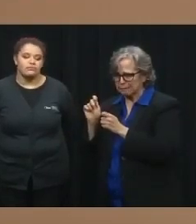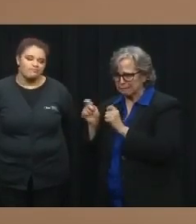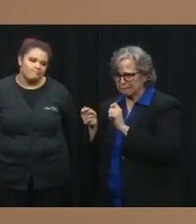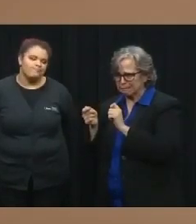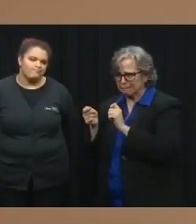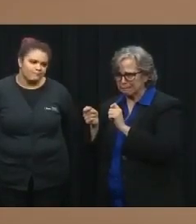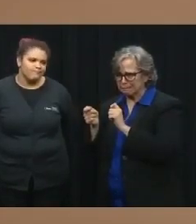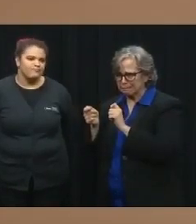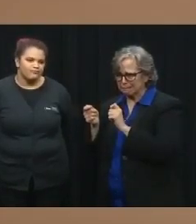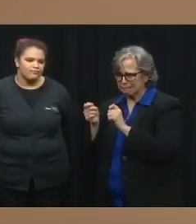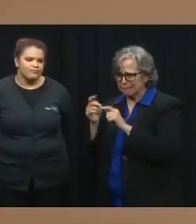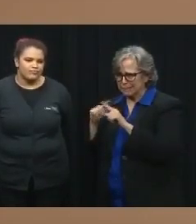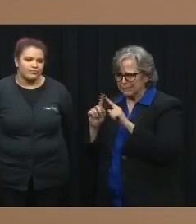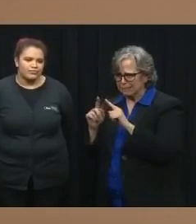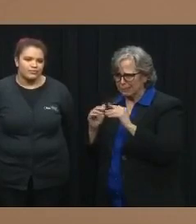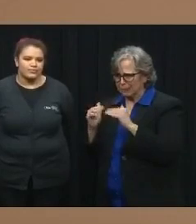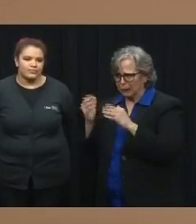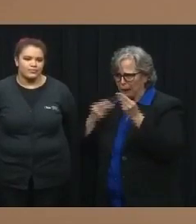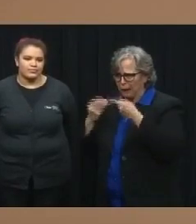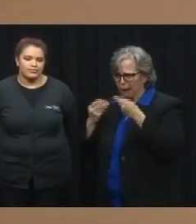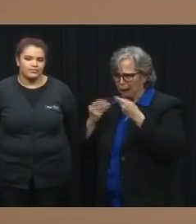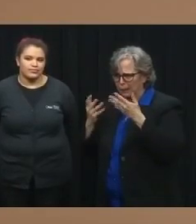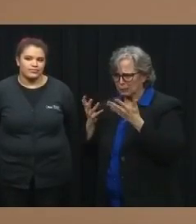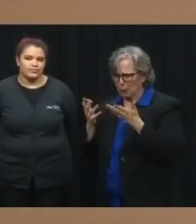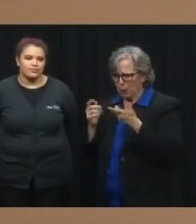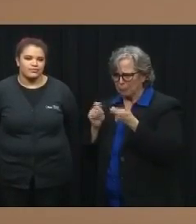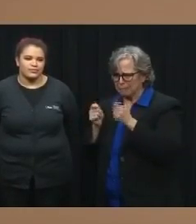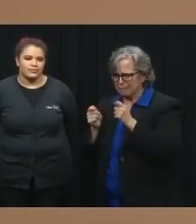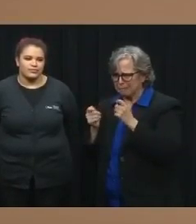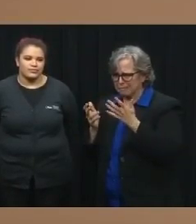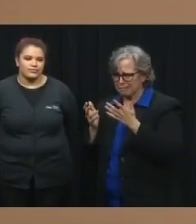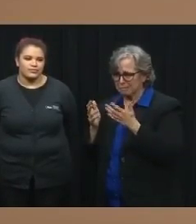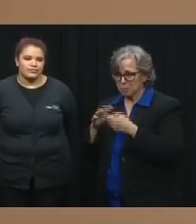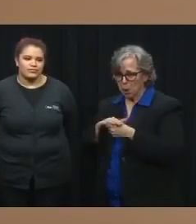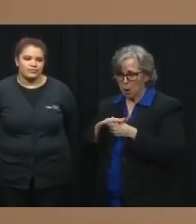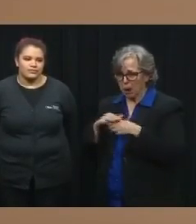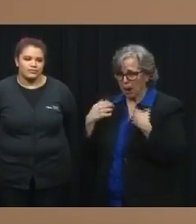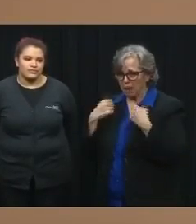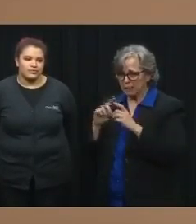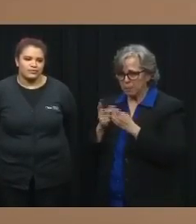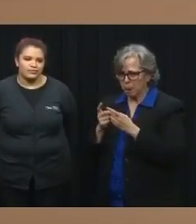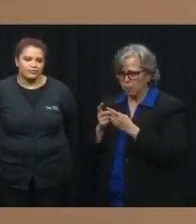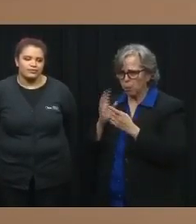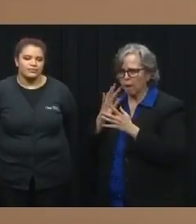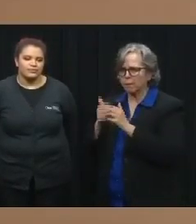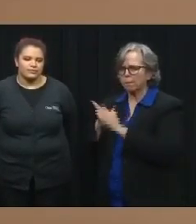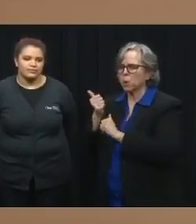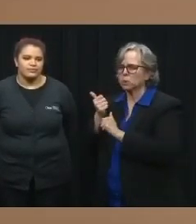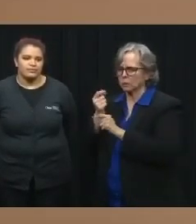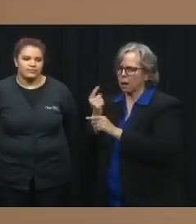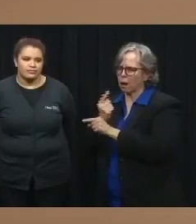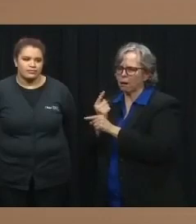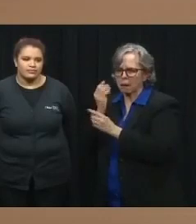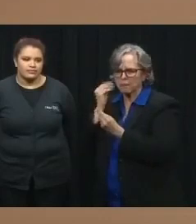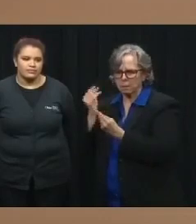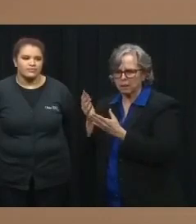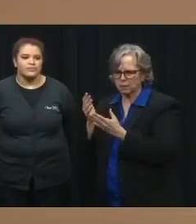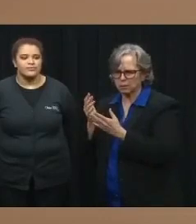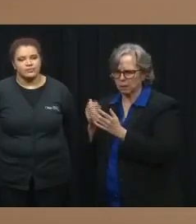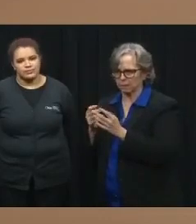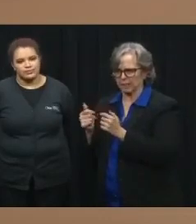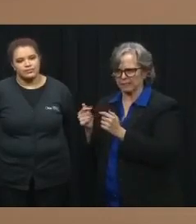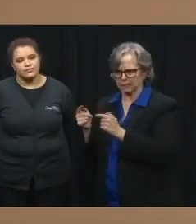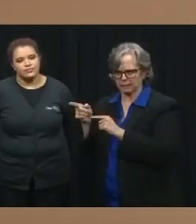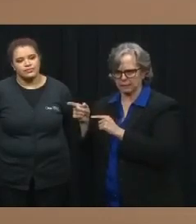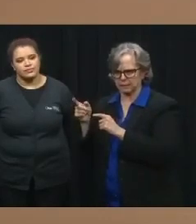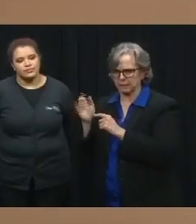media reach out. The local health departments will have the most information in the quickest time frame. They actually enter it into